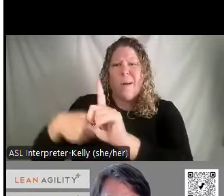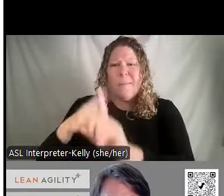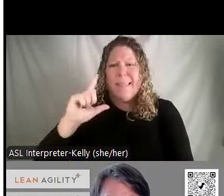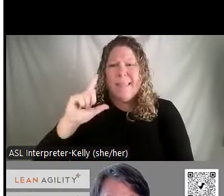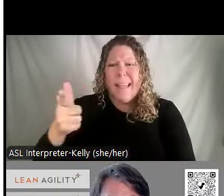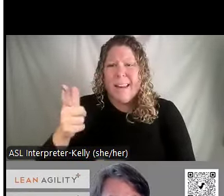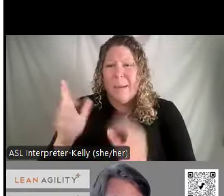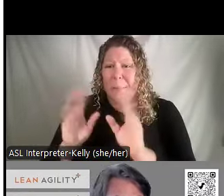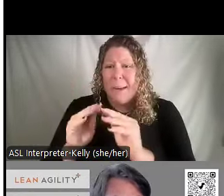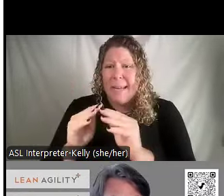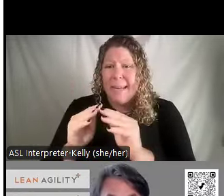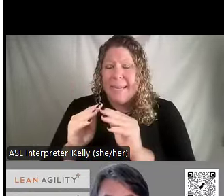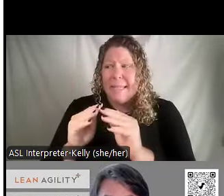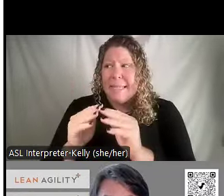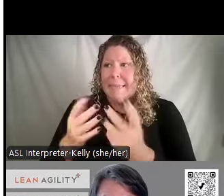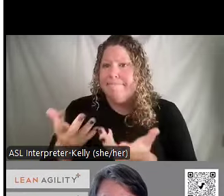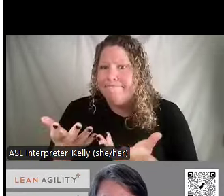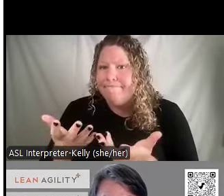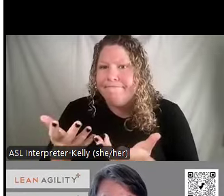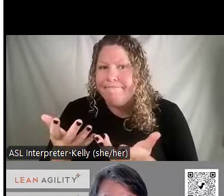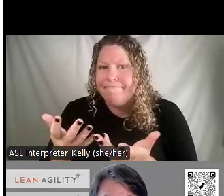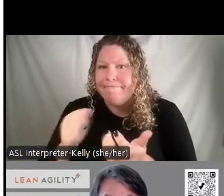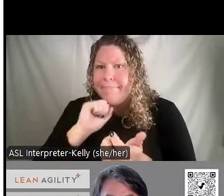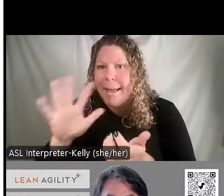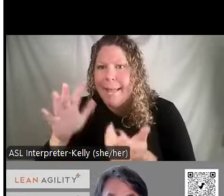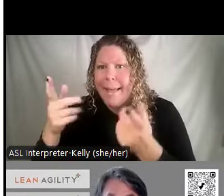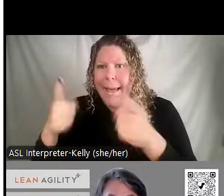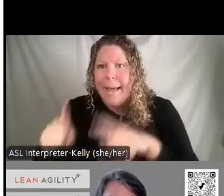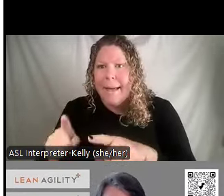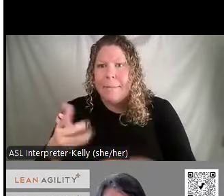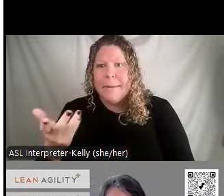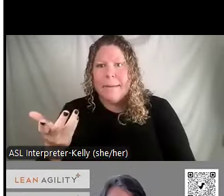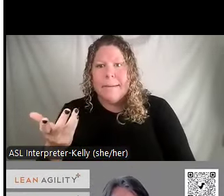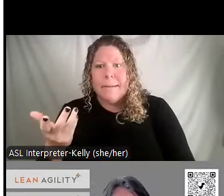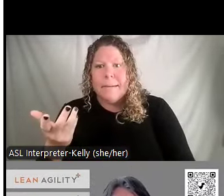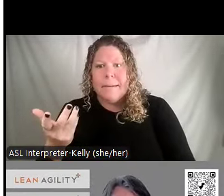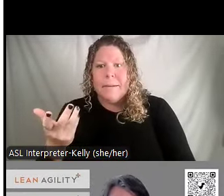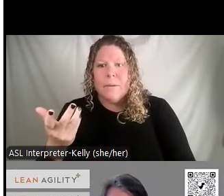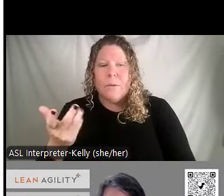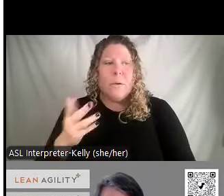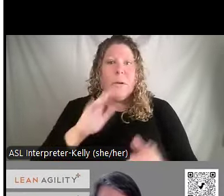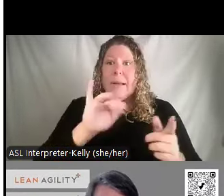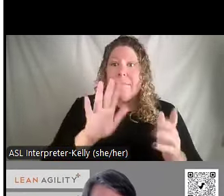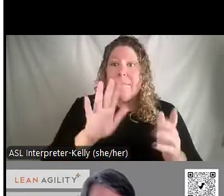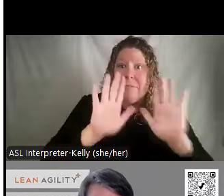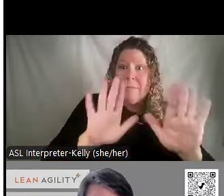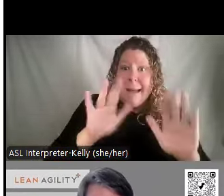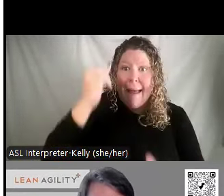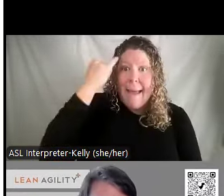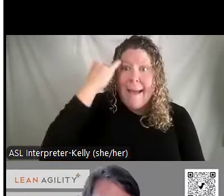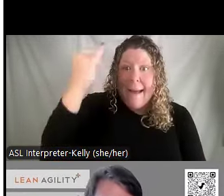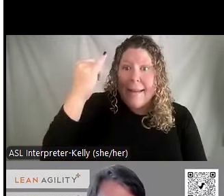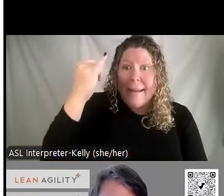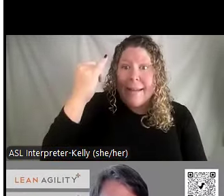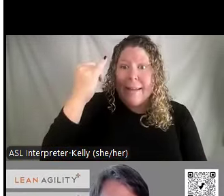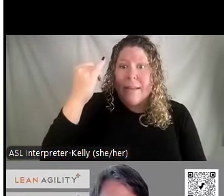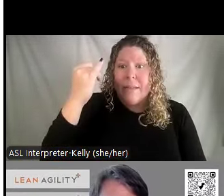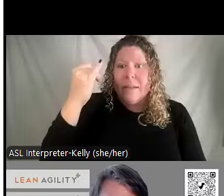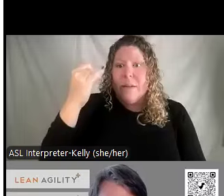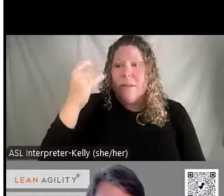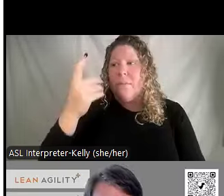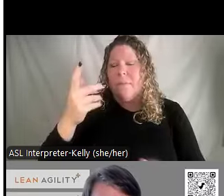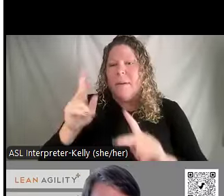meeting and it didn't go anywhere. It hasn't gone anywhere. Or a great idea, maybe you got great execution, but people don't buy into the